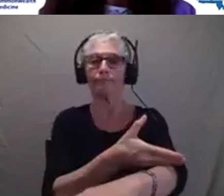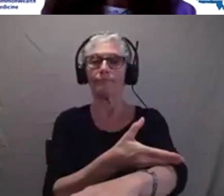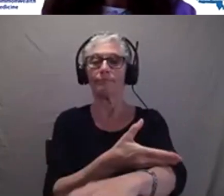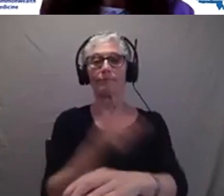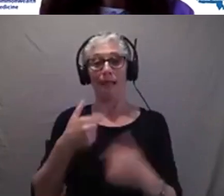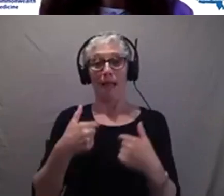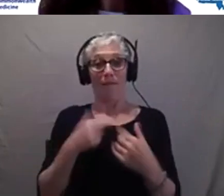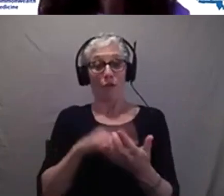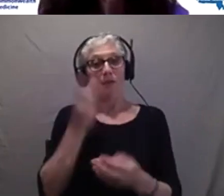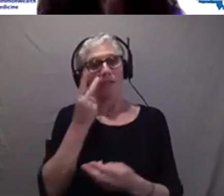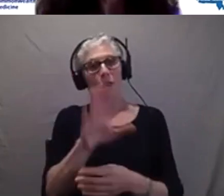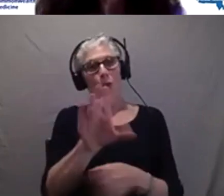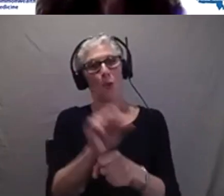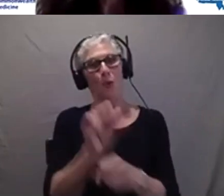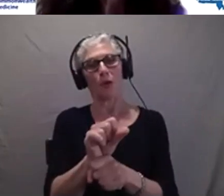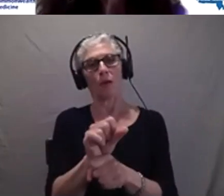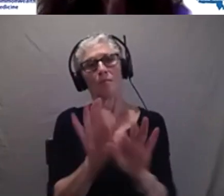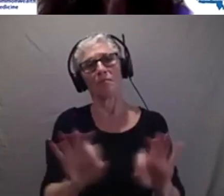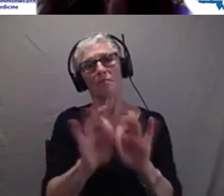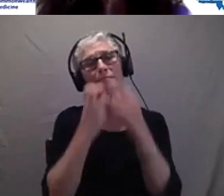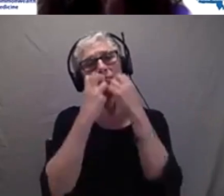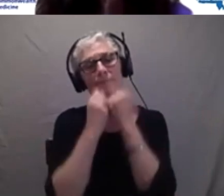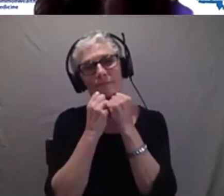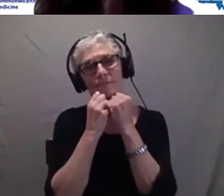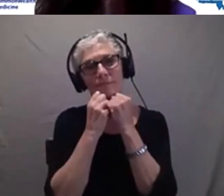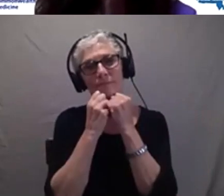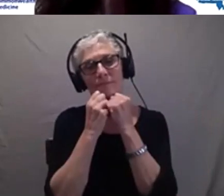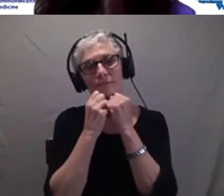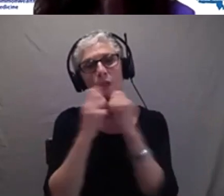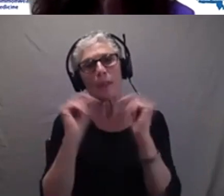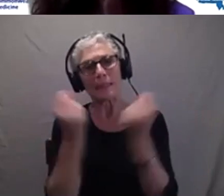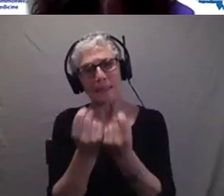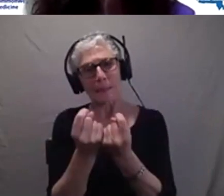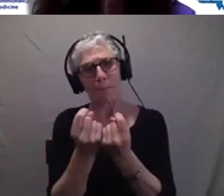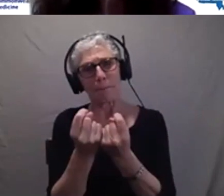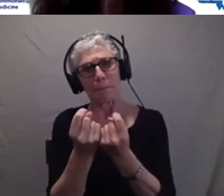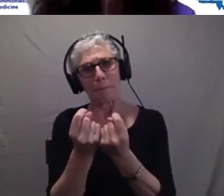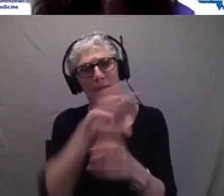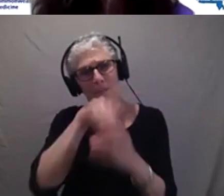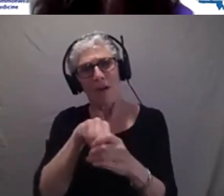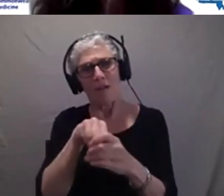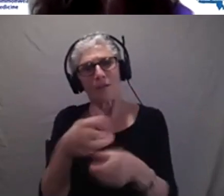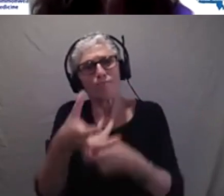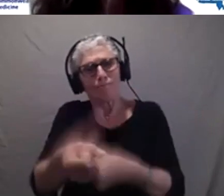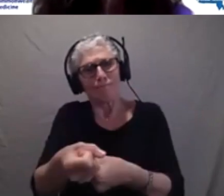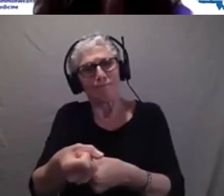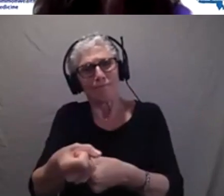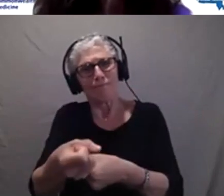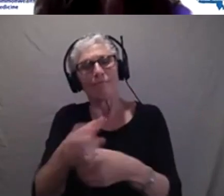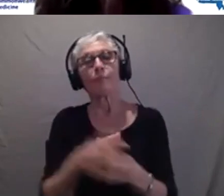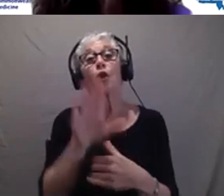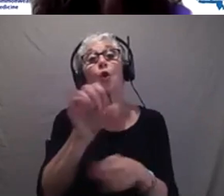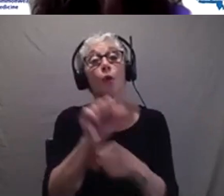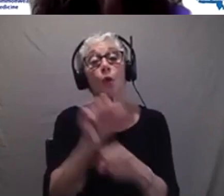work. You are a valued and trusted member of the healthcare delivery team across this country. Your work helps others on the